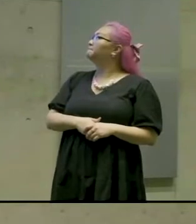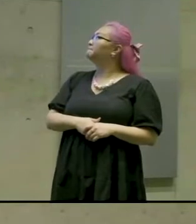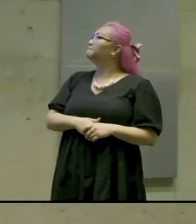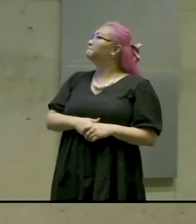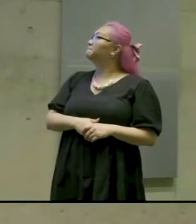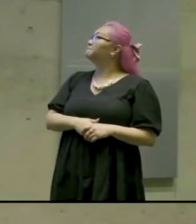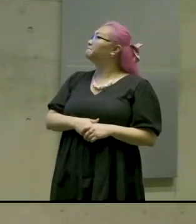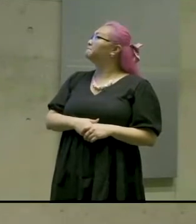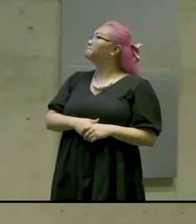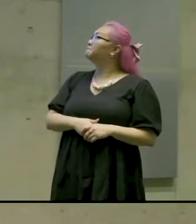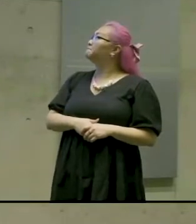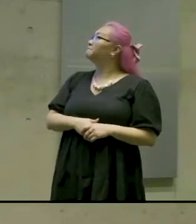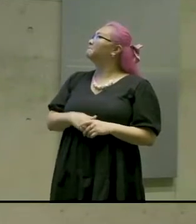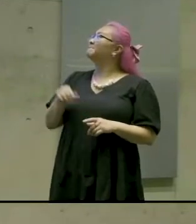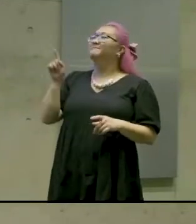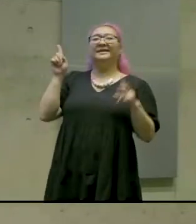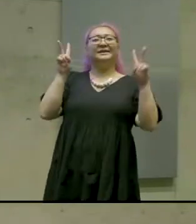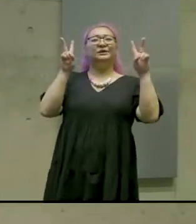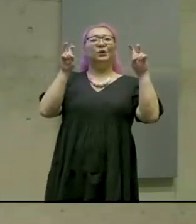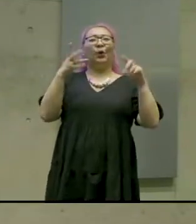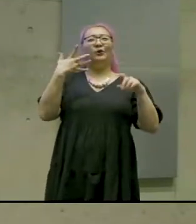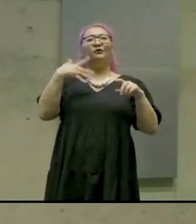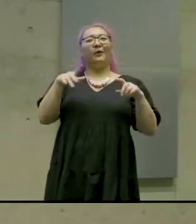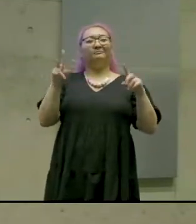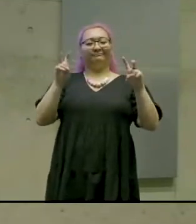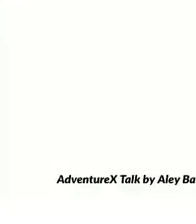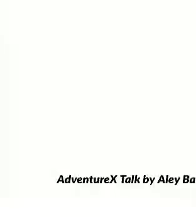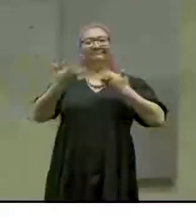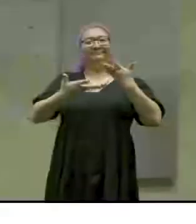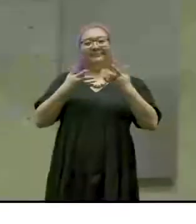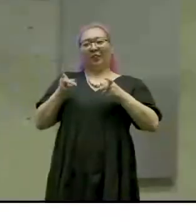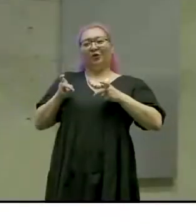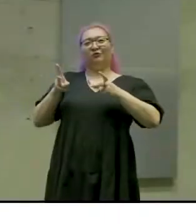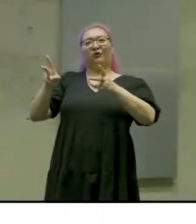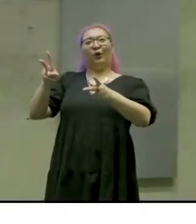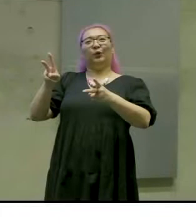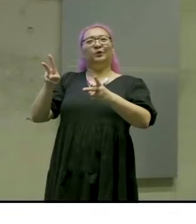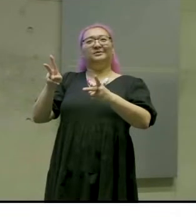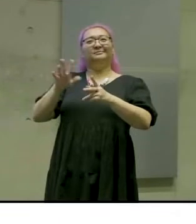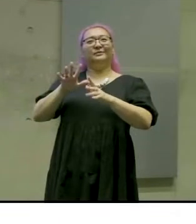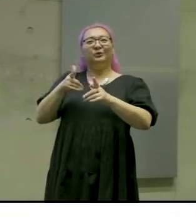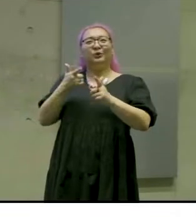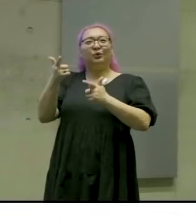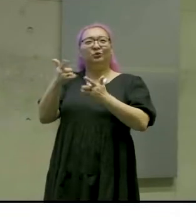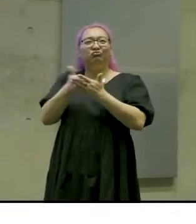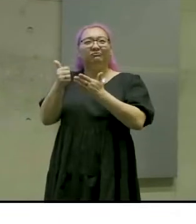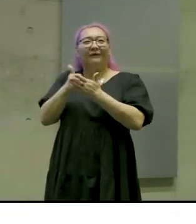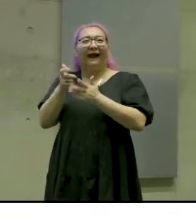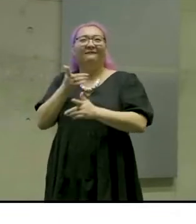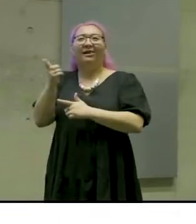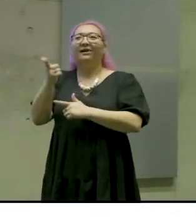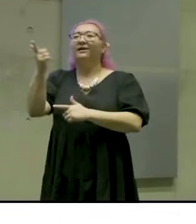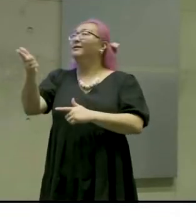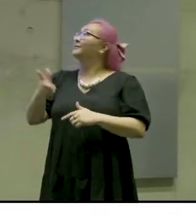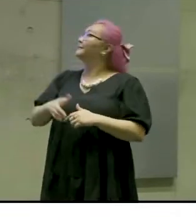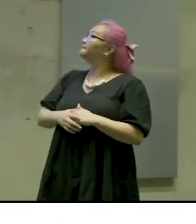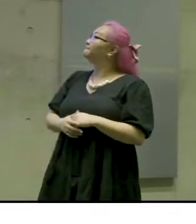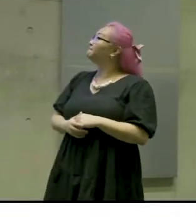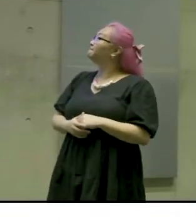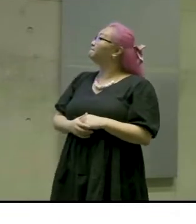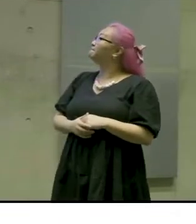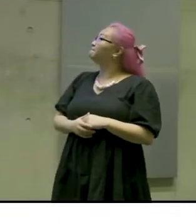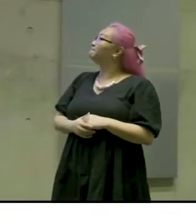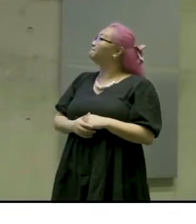Less Traveled. And one of the quotes that I really like is, once we truly know that life is difficult, then life is no longer difficult,